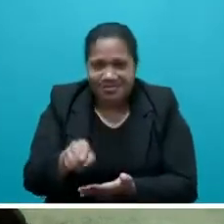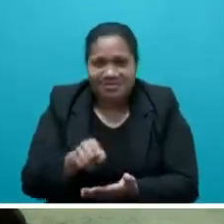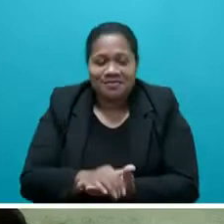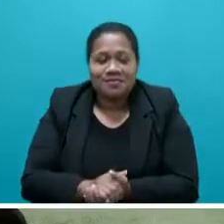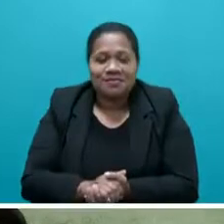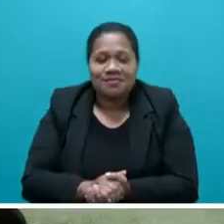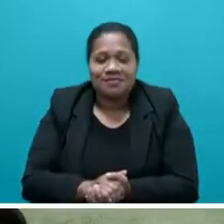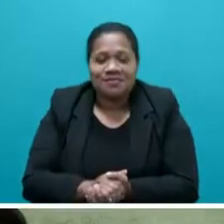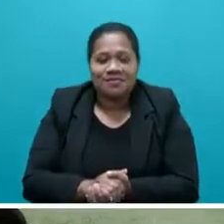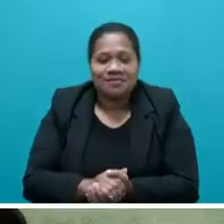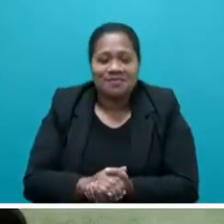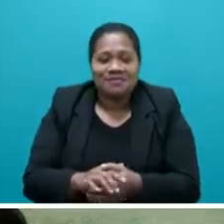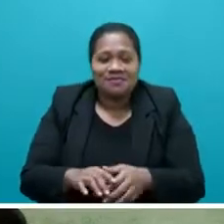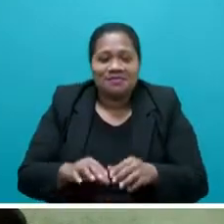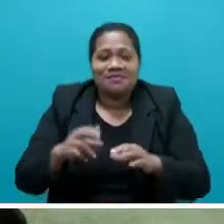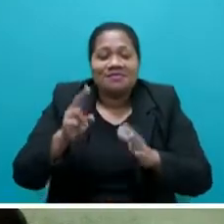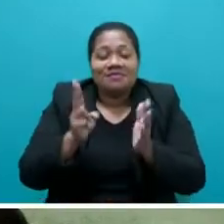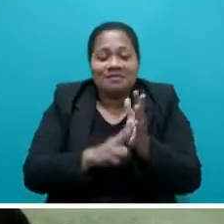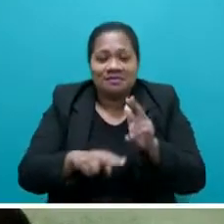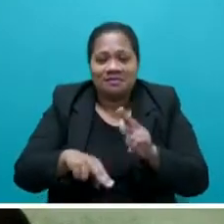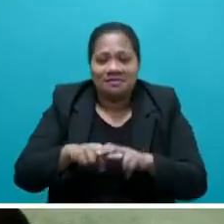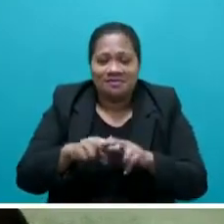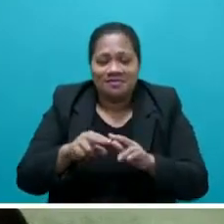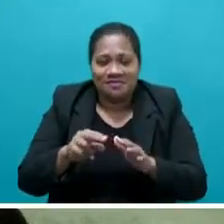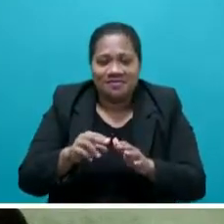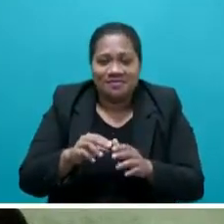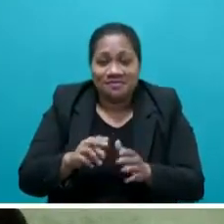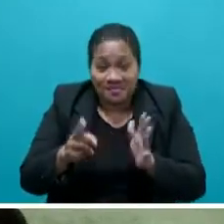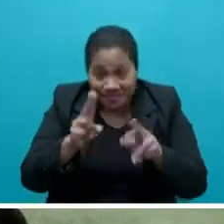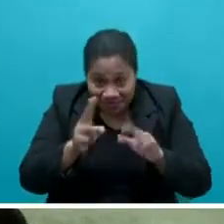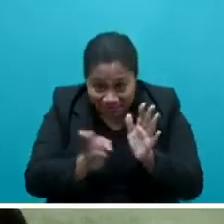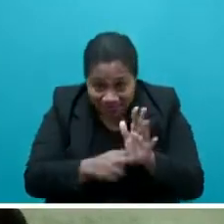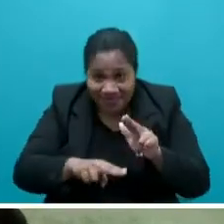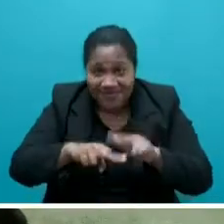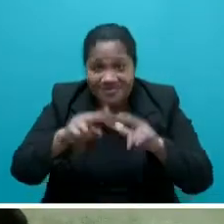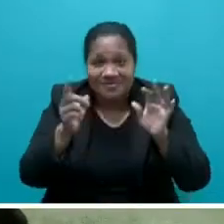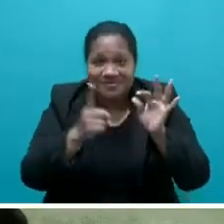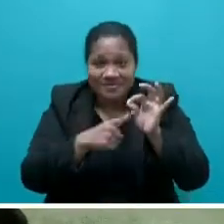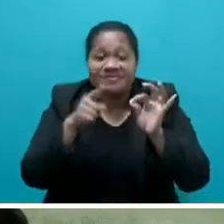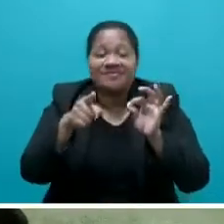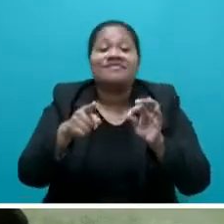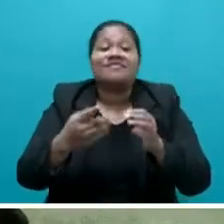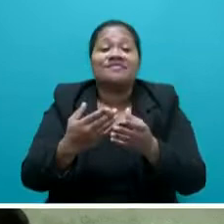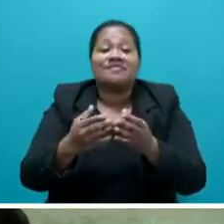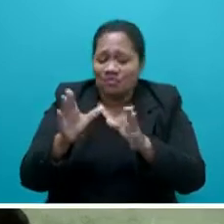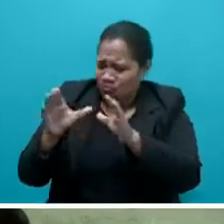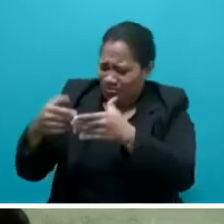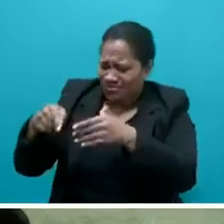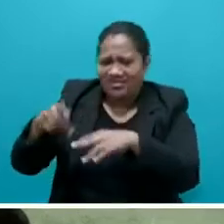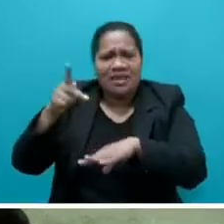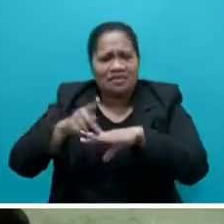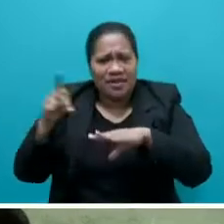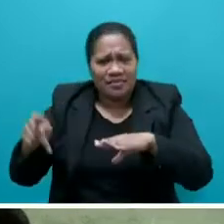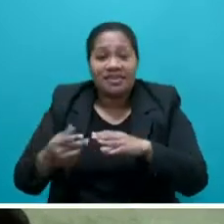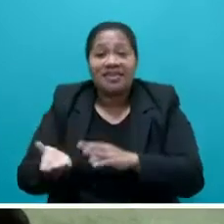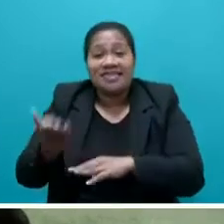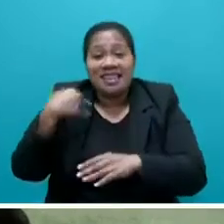The NFP, this is Johnny-come-lately party to the Parliament, Mr. Speaker, sir. In the last